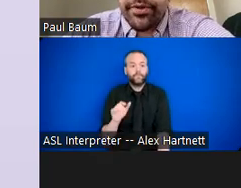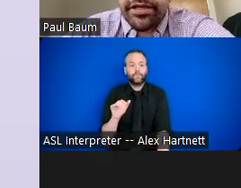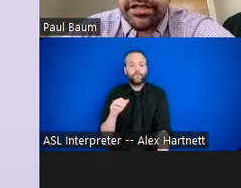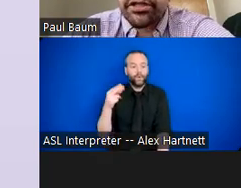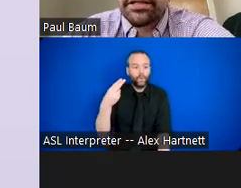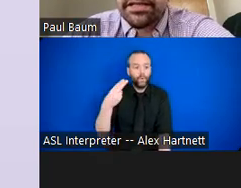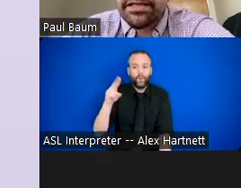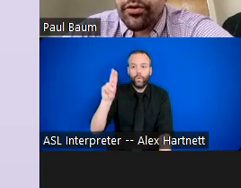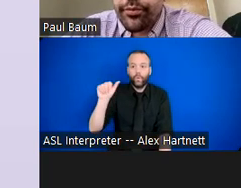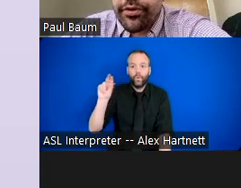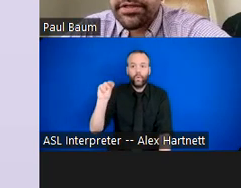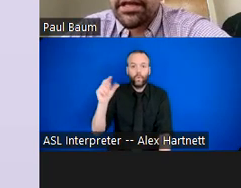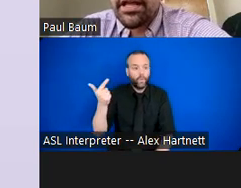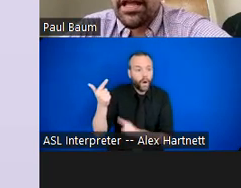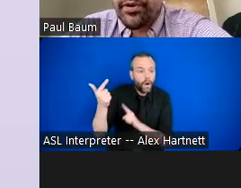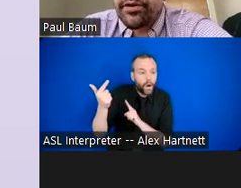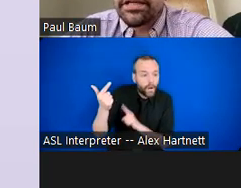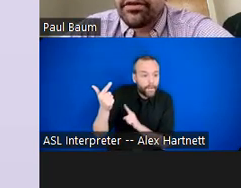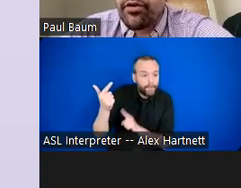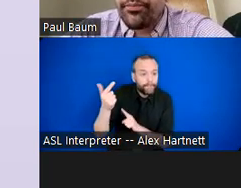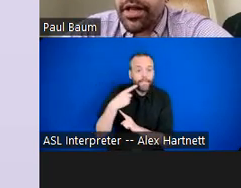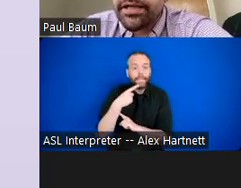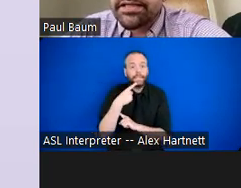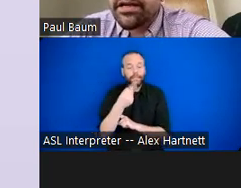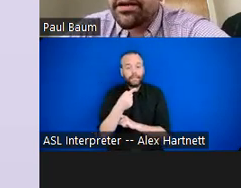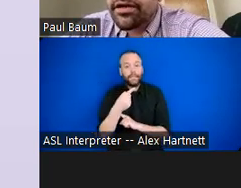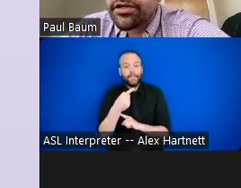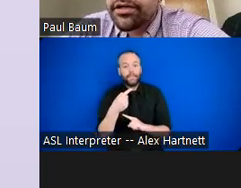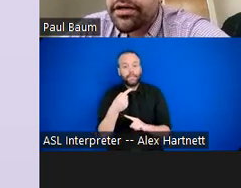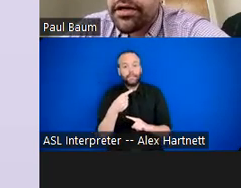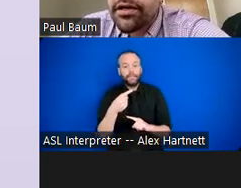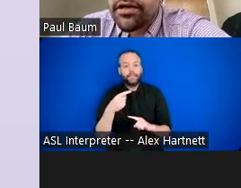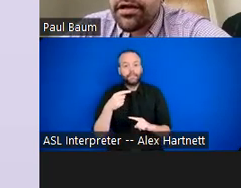extremist politicians and school boards imposing local policy